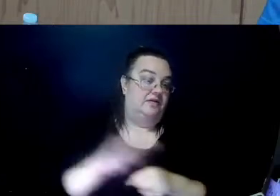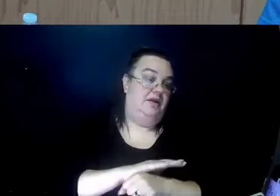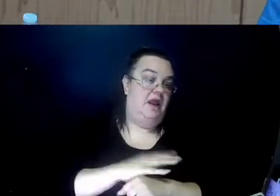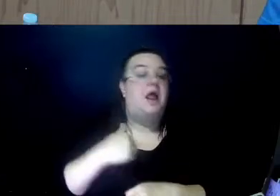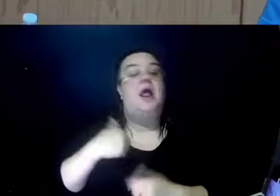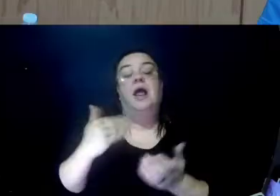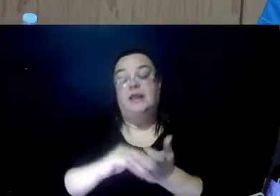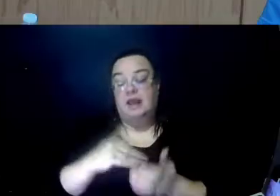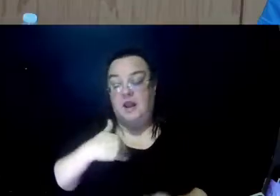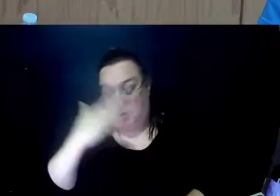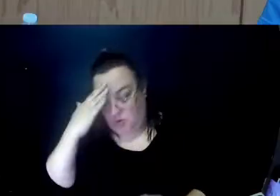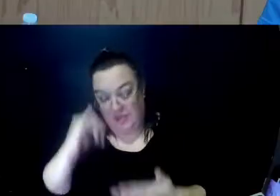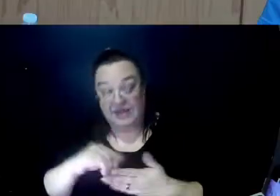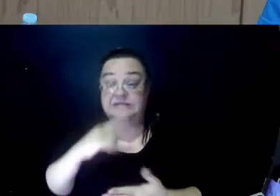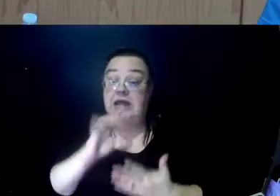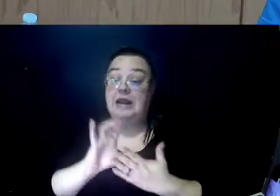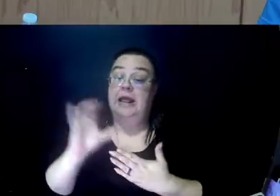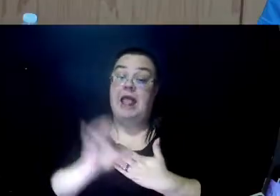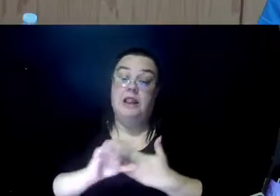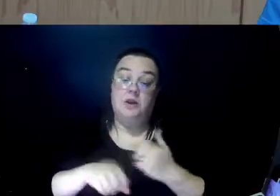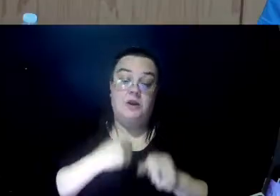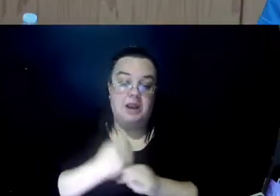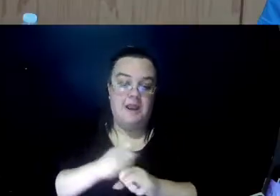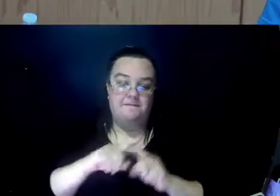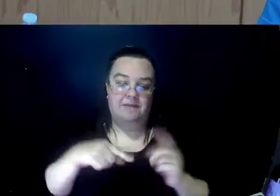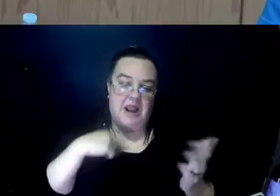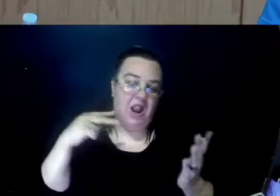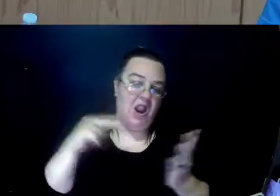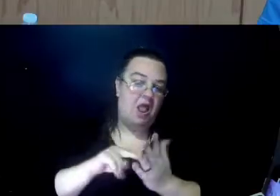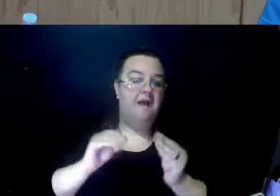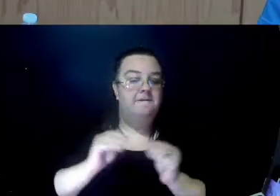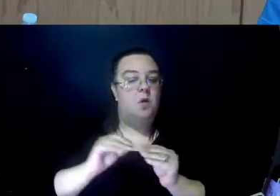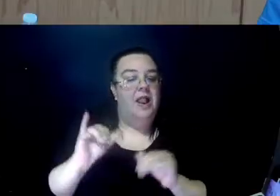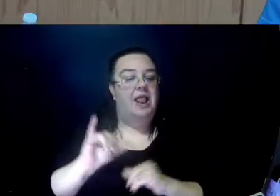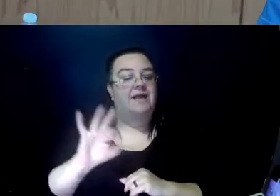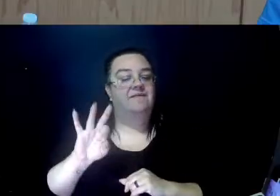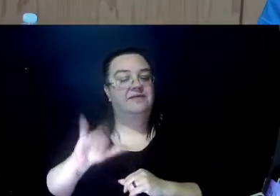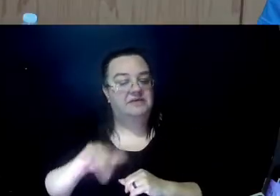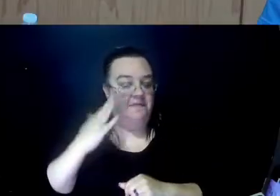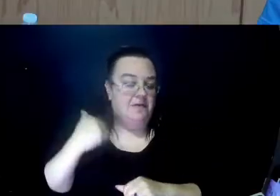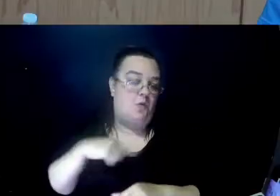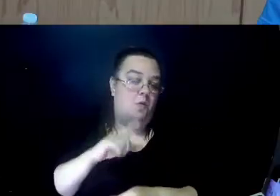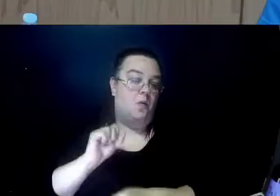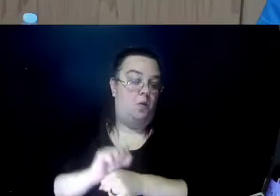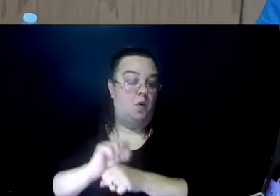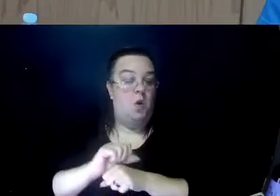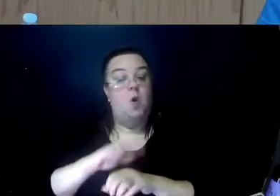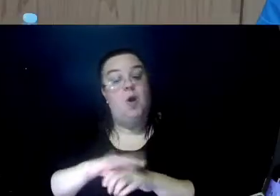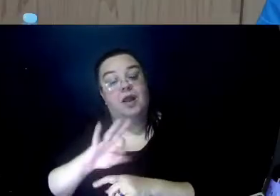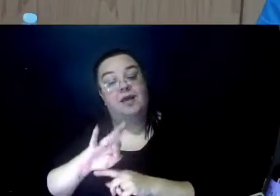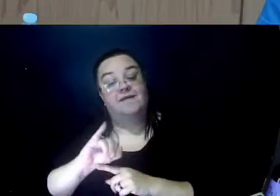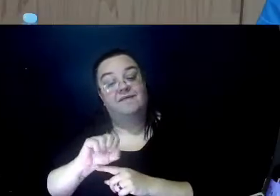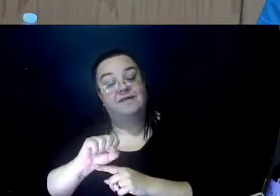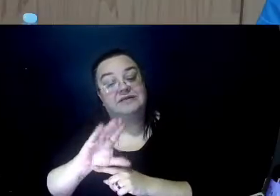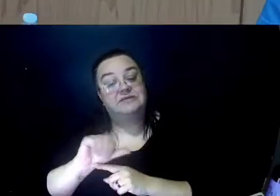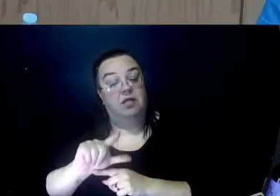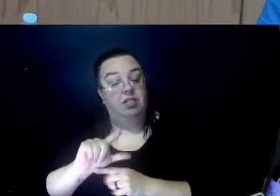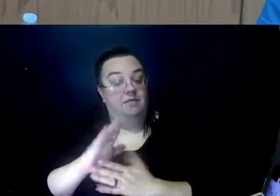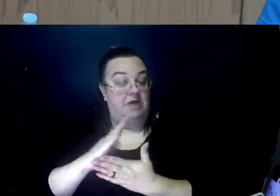know it said calendar year, but I looked at it more as the fiscal year because we work on the fiscal budget as well. So it would be